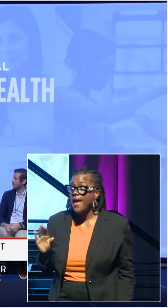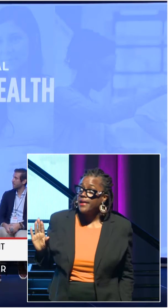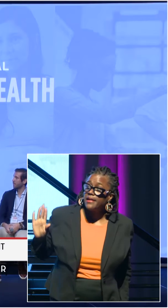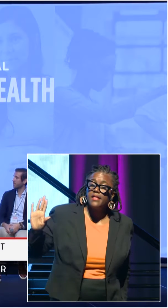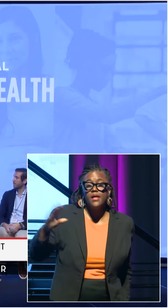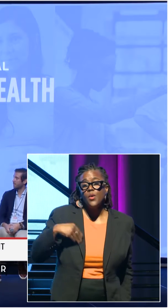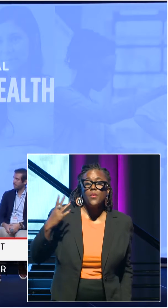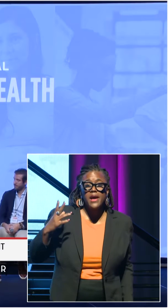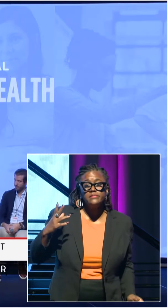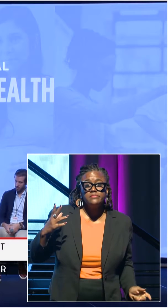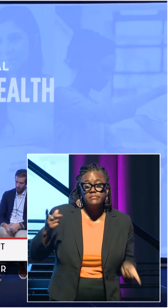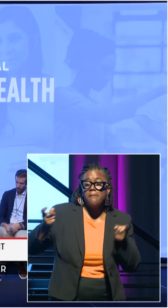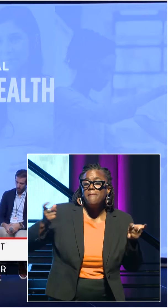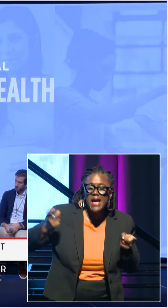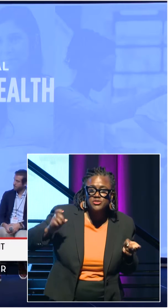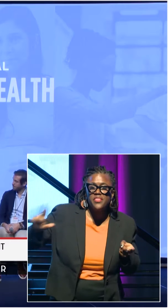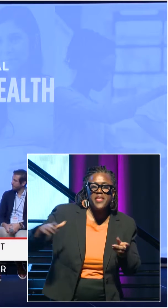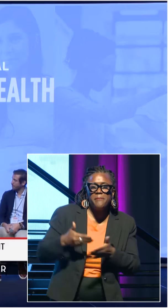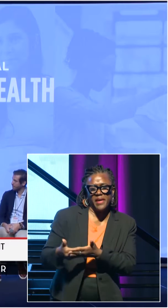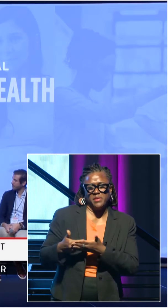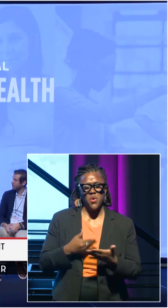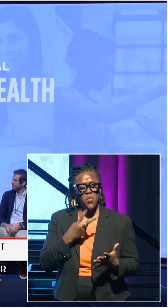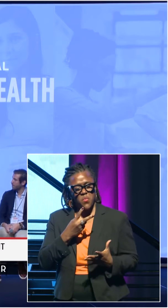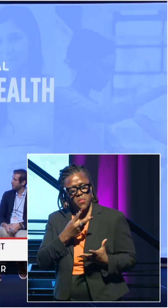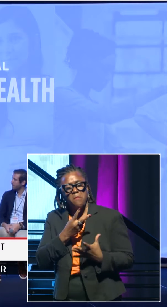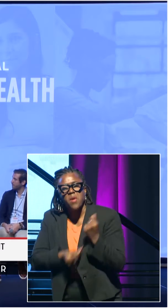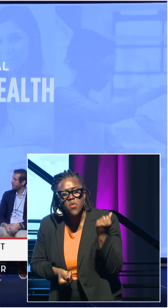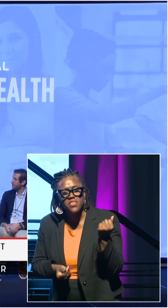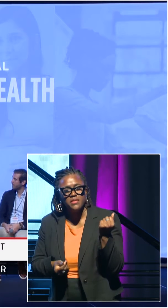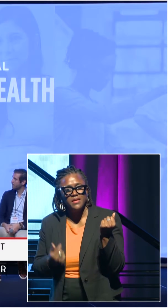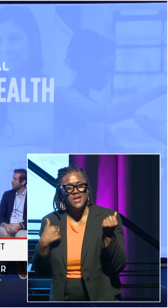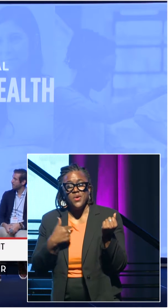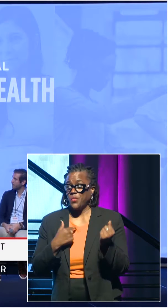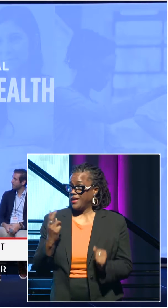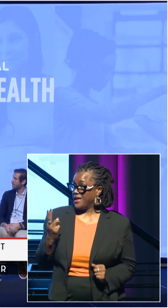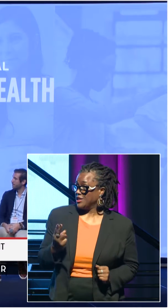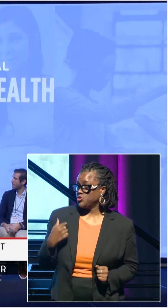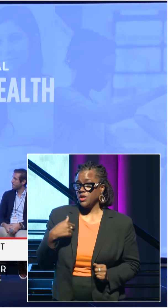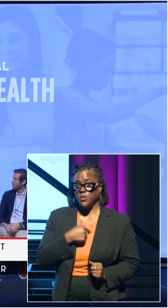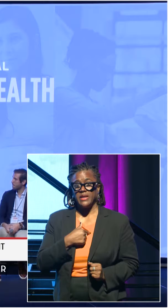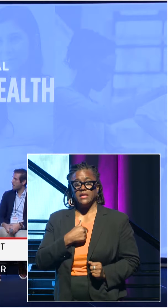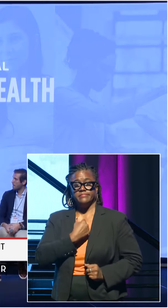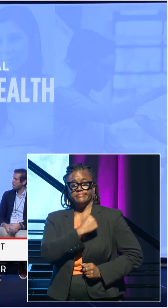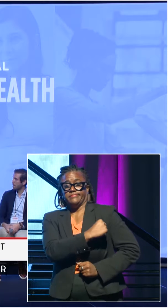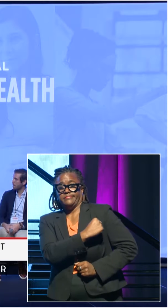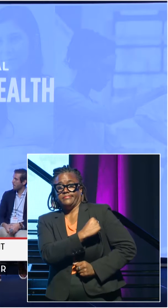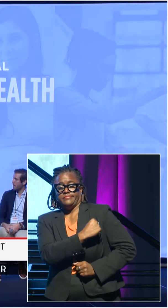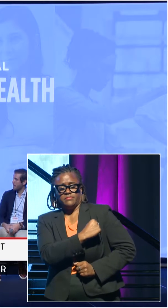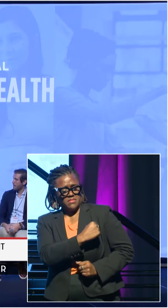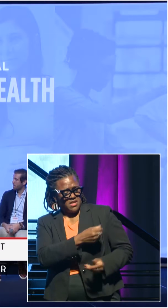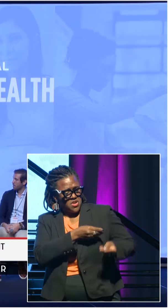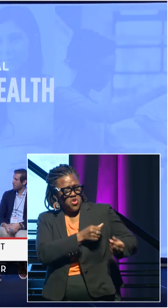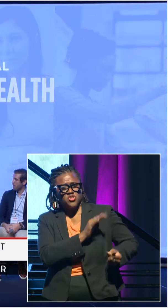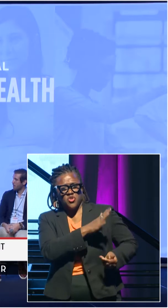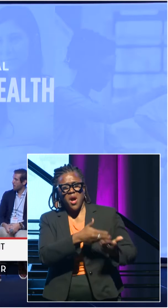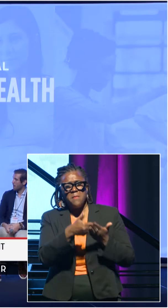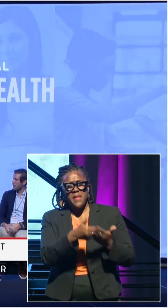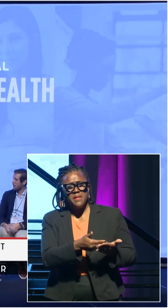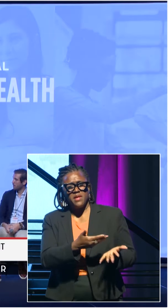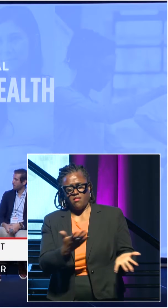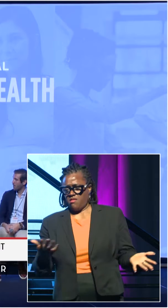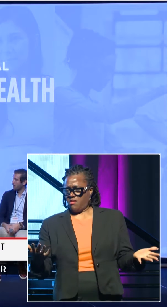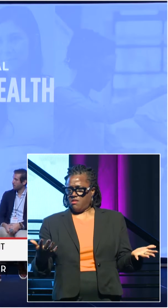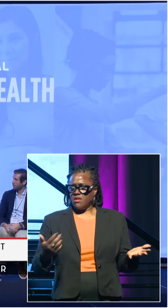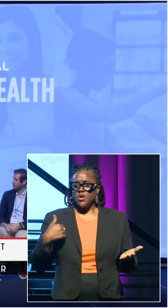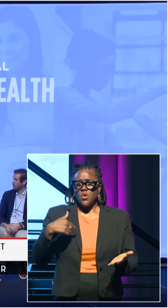babies. And there was a point in time in our history where we had to turn away from that because the environment did not rise up